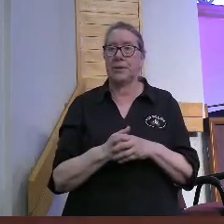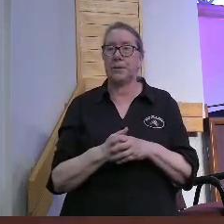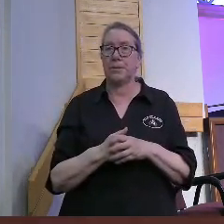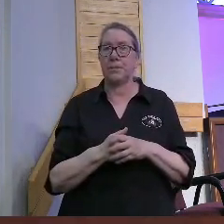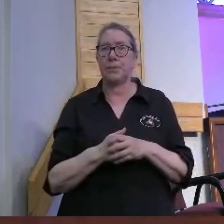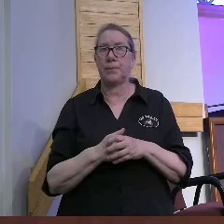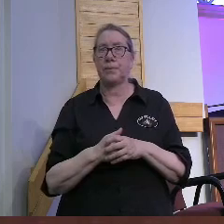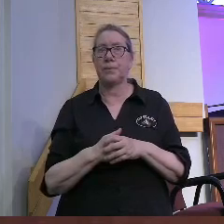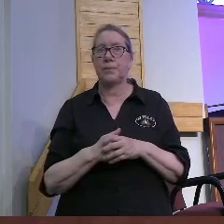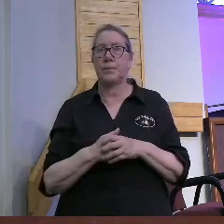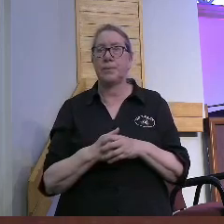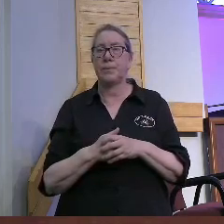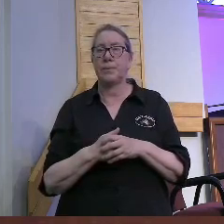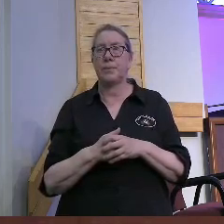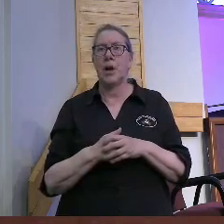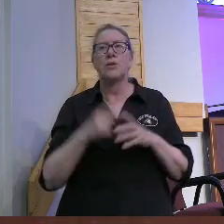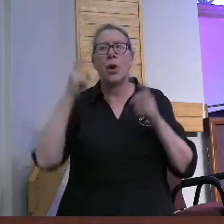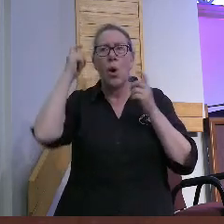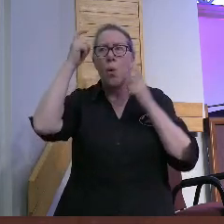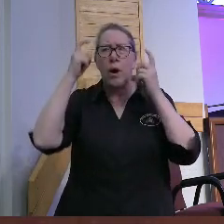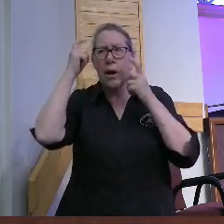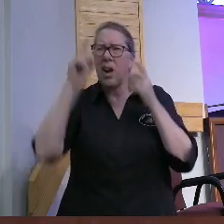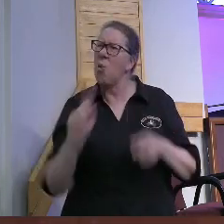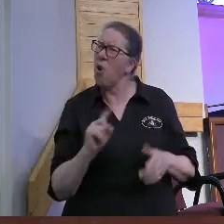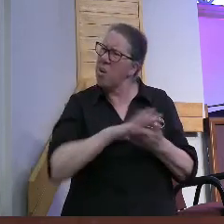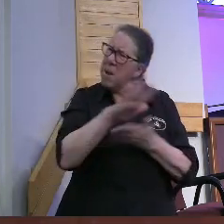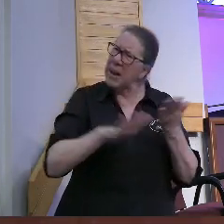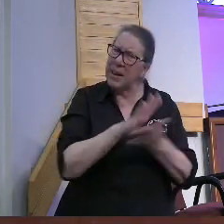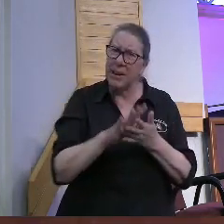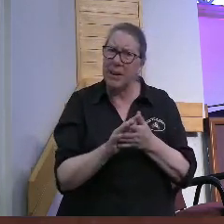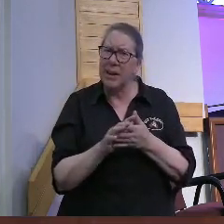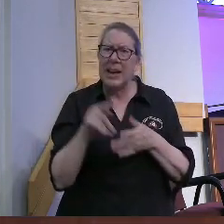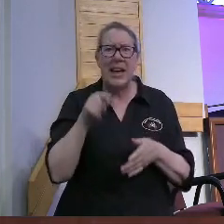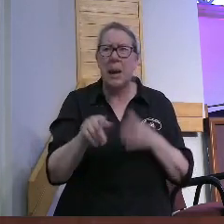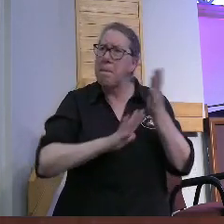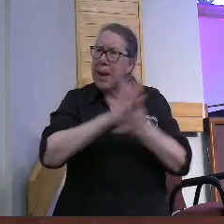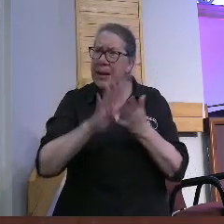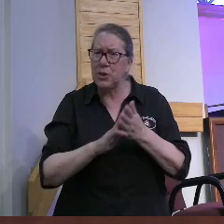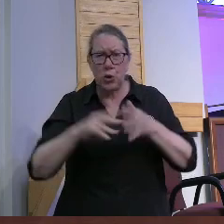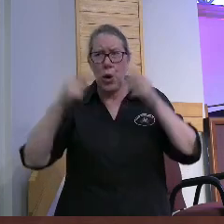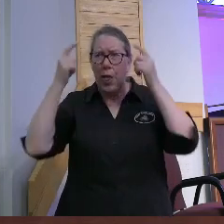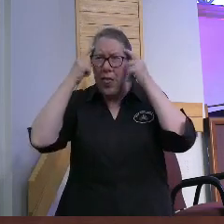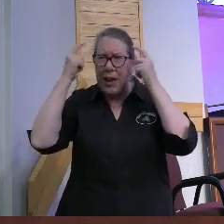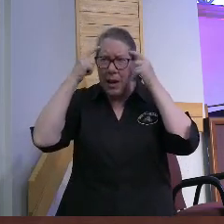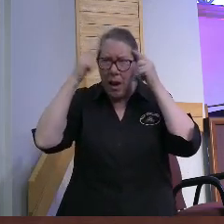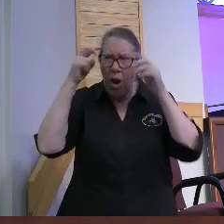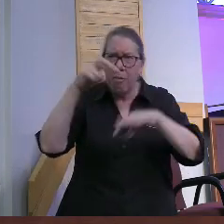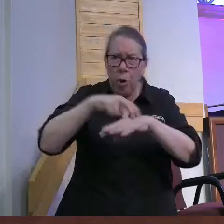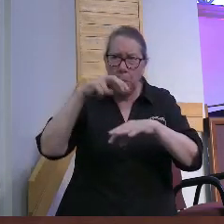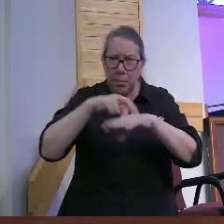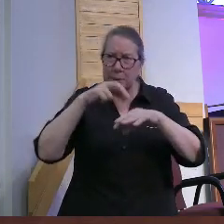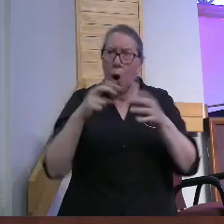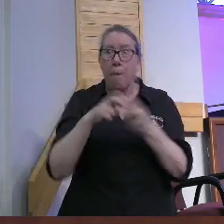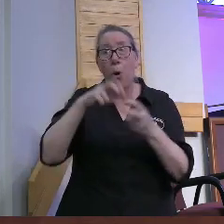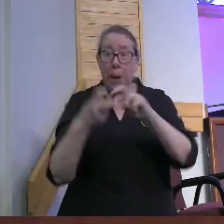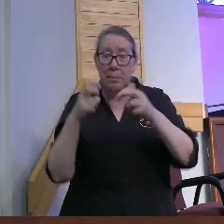stick. And so to worry simply is this. In layman's terms, to think about problems, to think